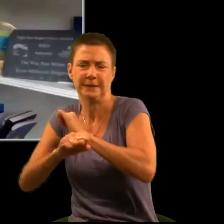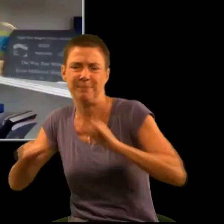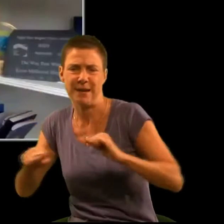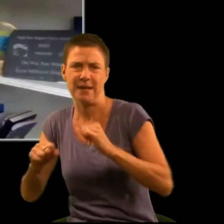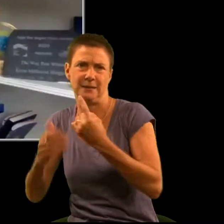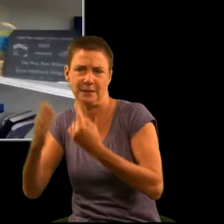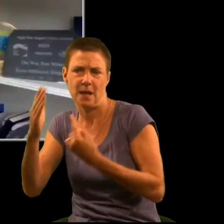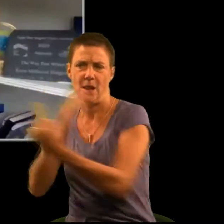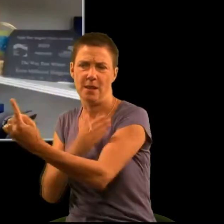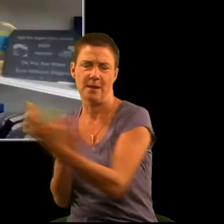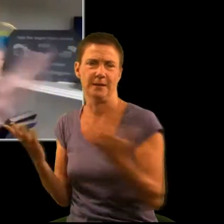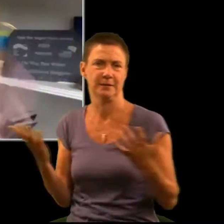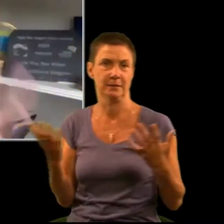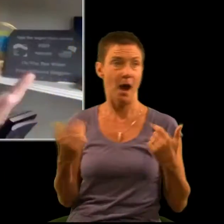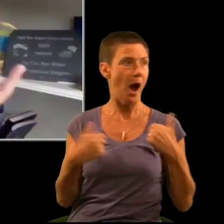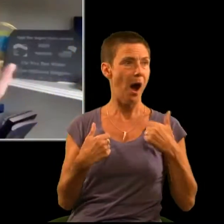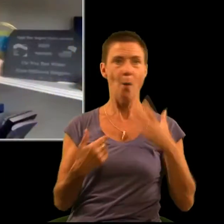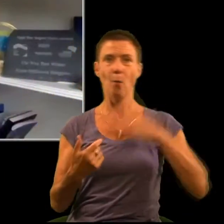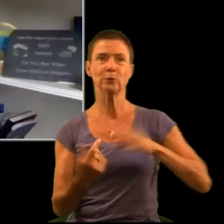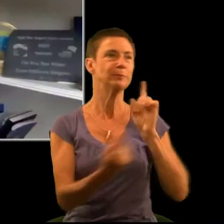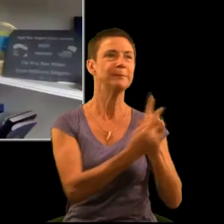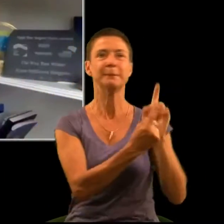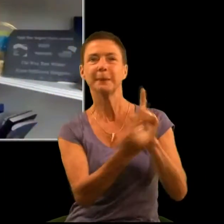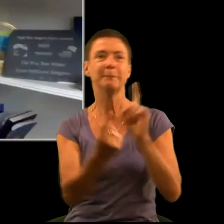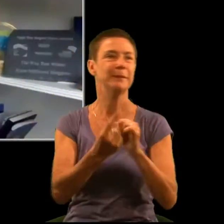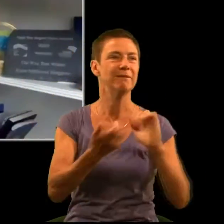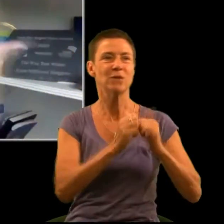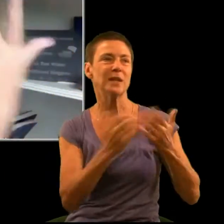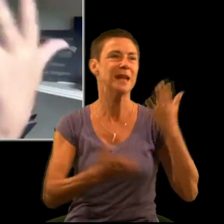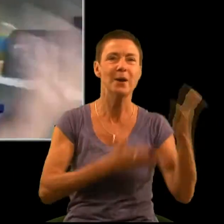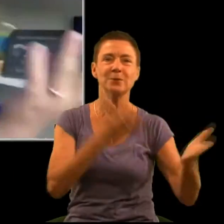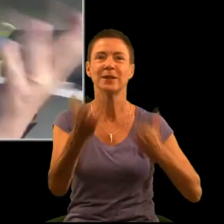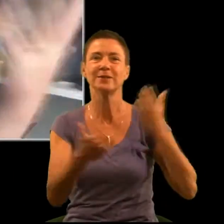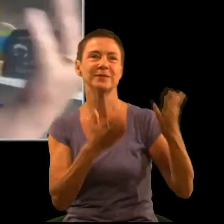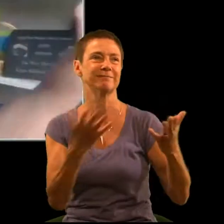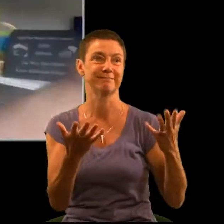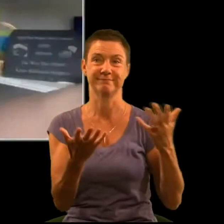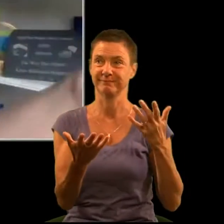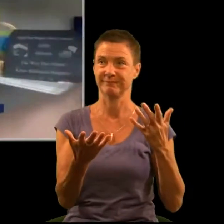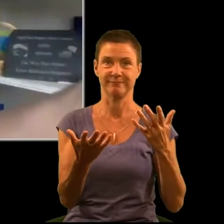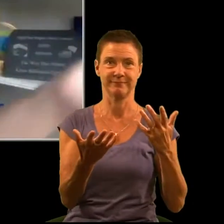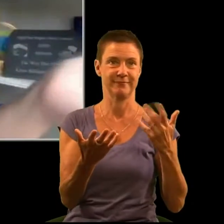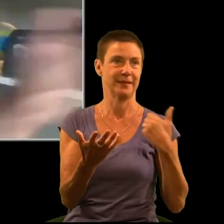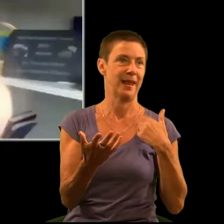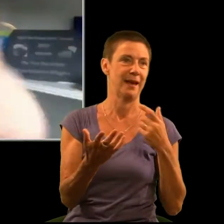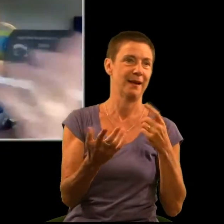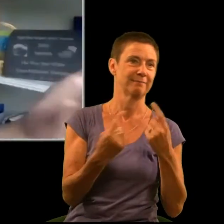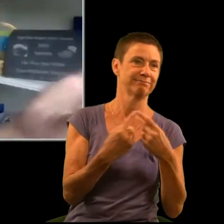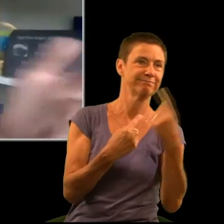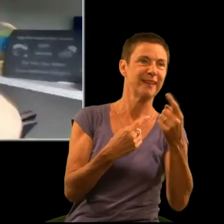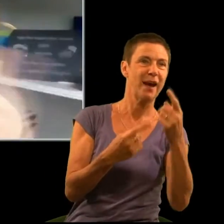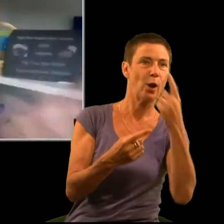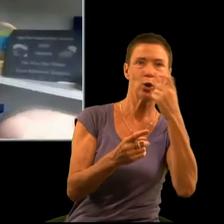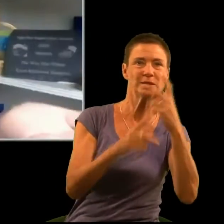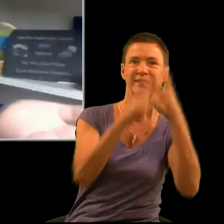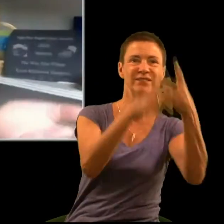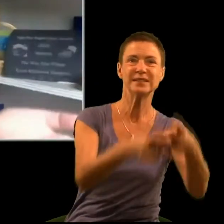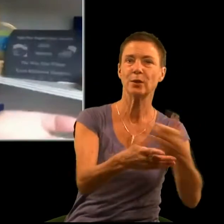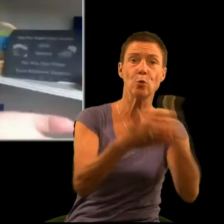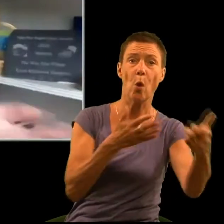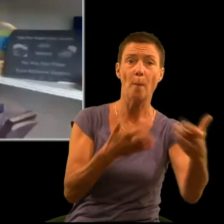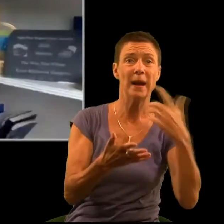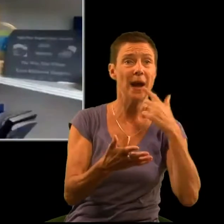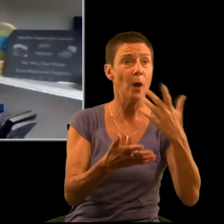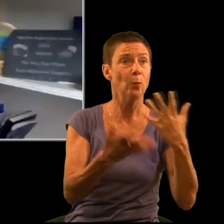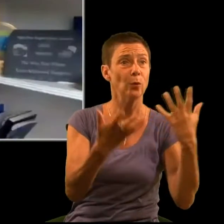it, whereas I am very social, and I like, I have friends over the river, for example, who I couldn't go and see, who I normally go and